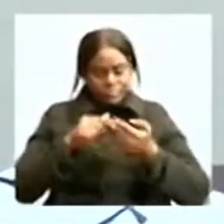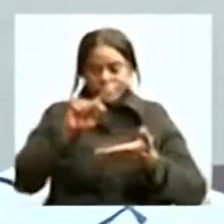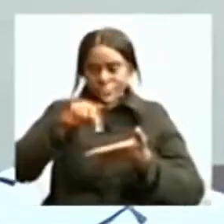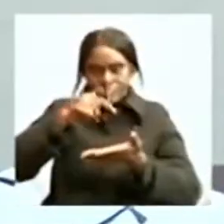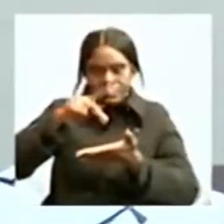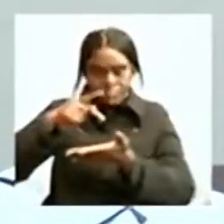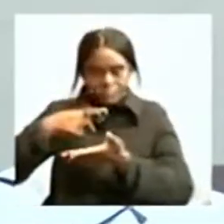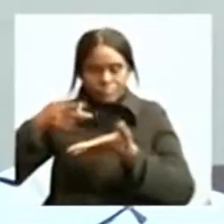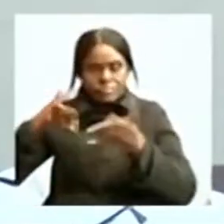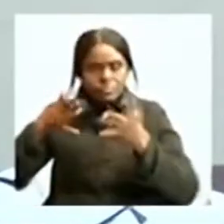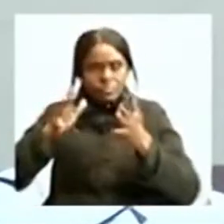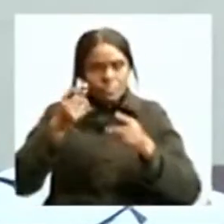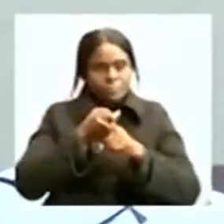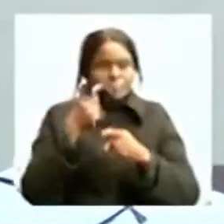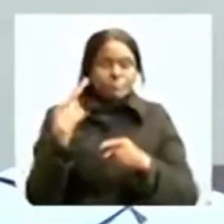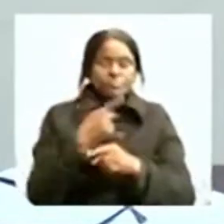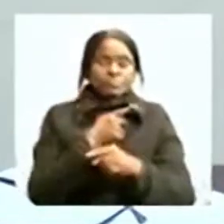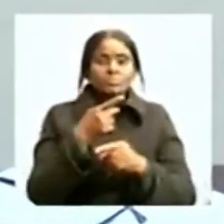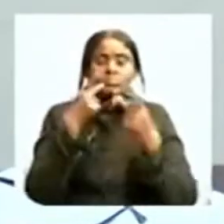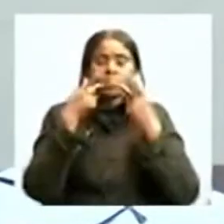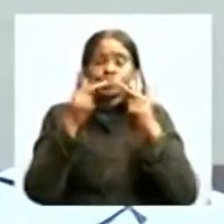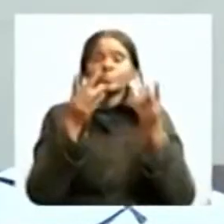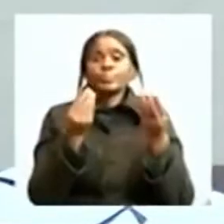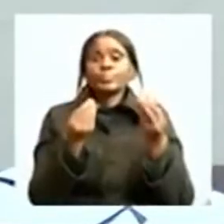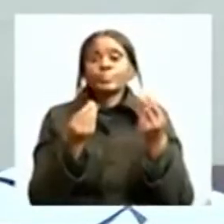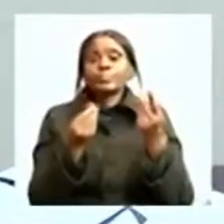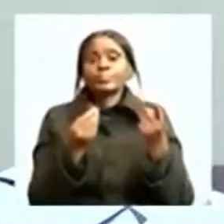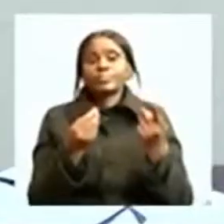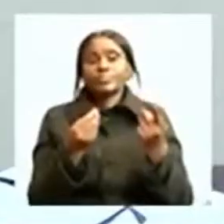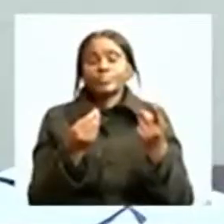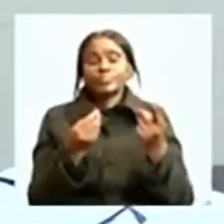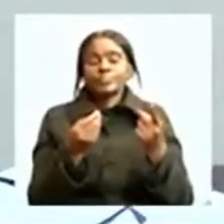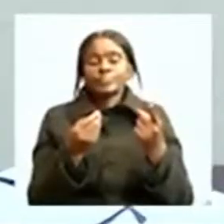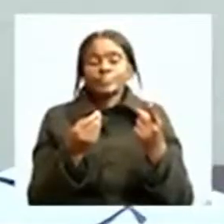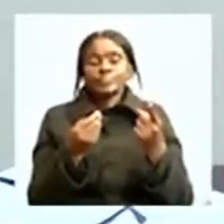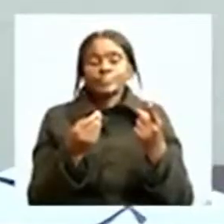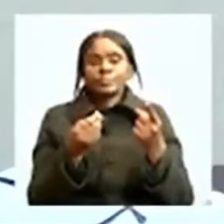paid allowances by parliament, public resources, to